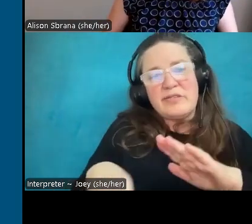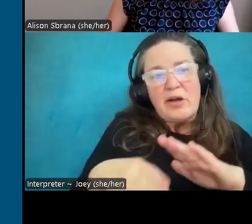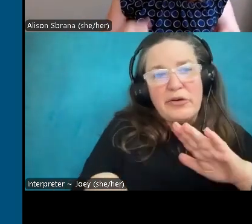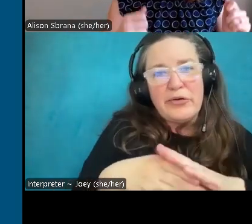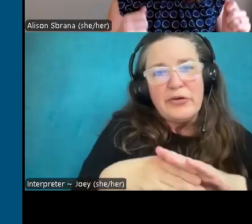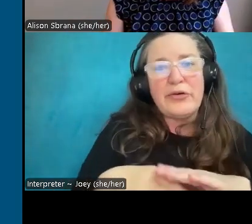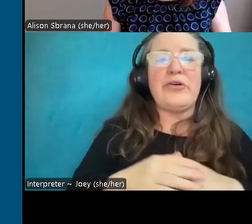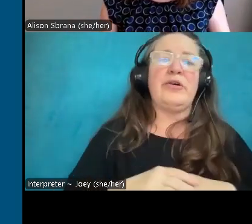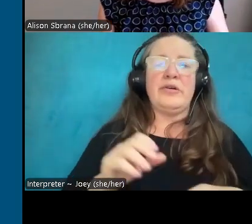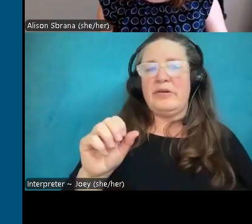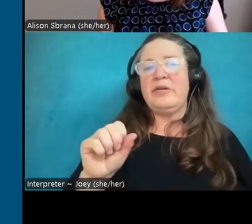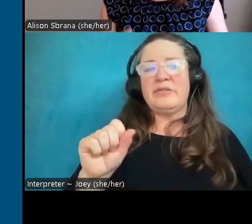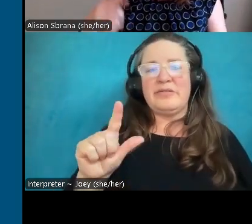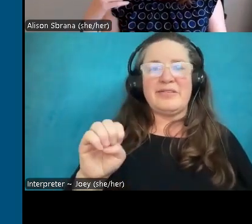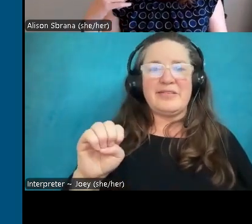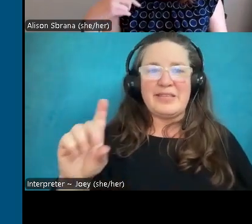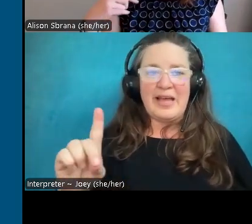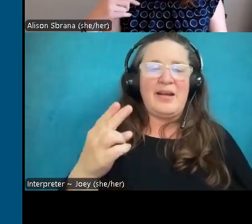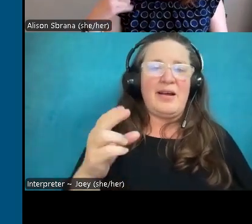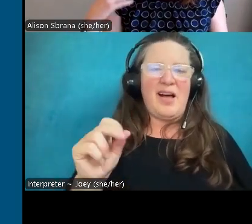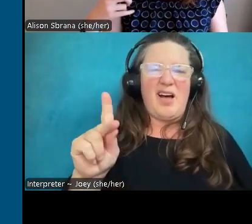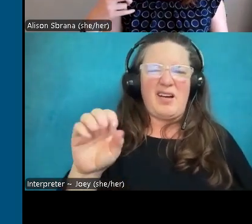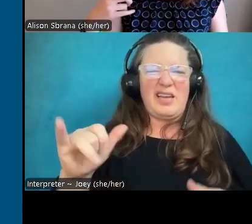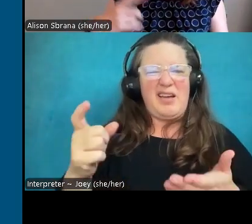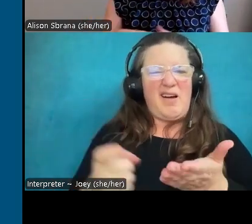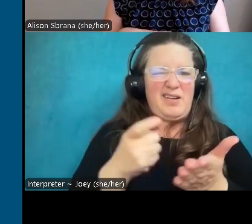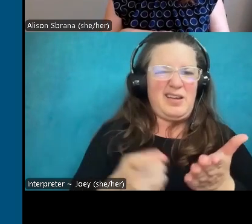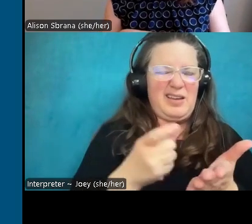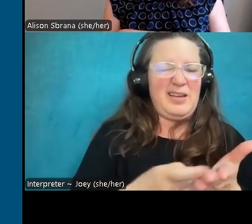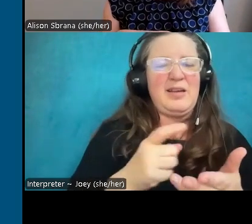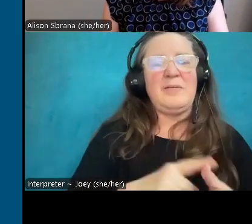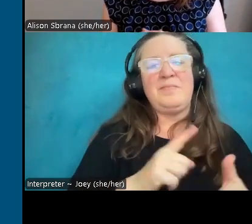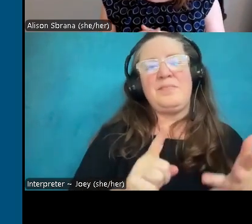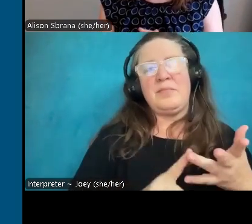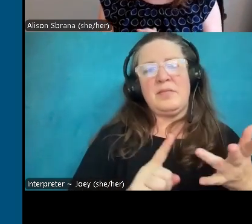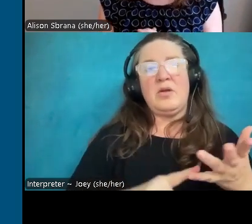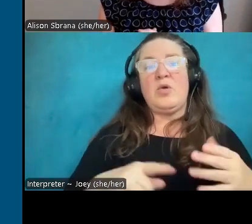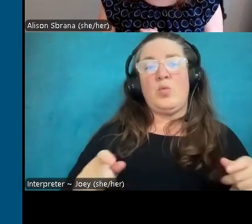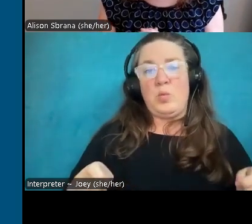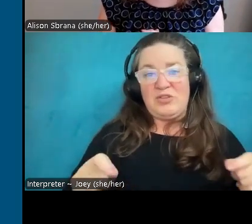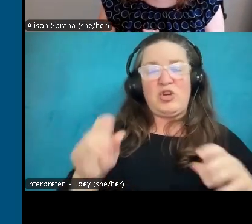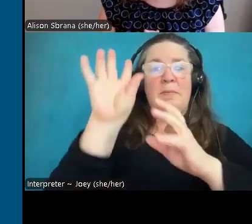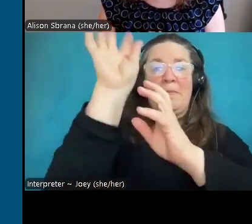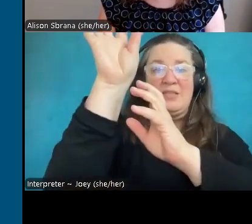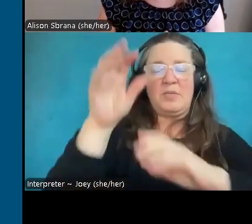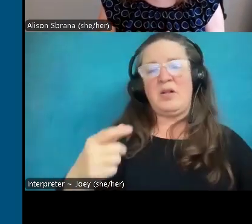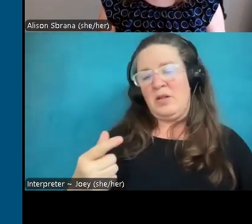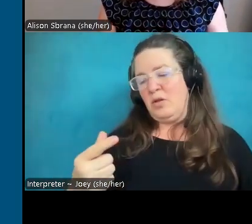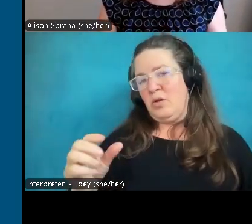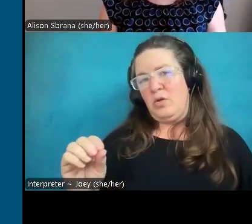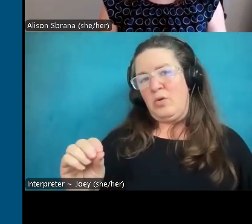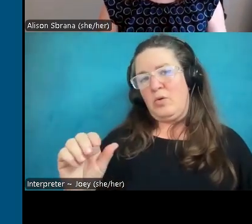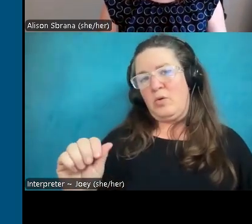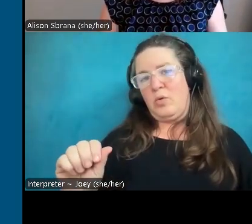basketball, goalball, which is a sport for vision impairment. And then there was adaptive circus arts, which